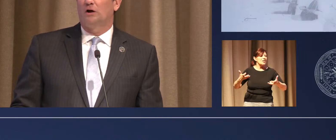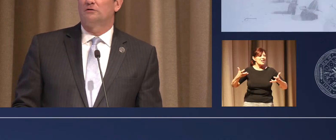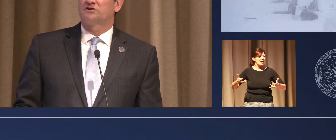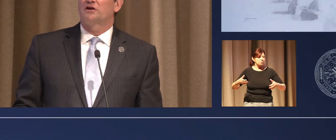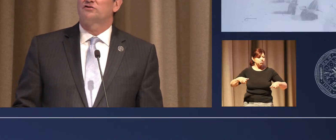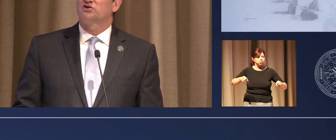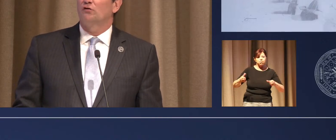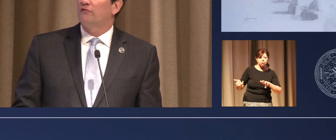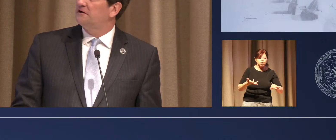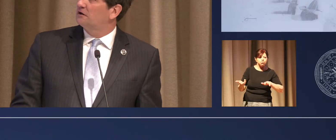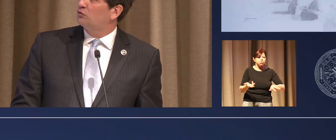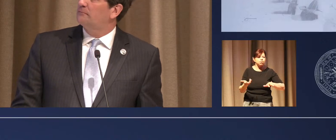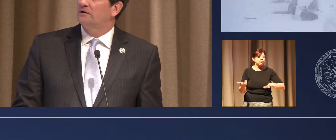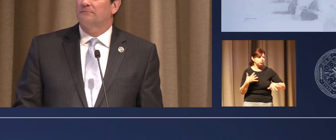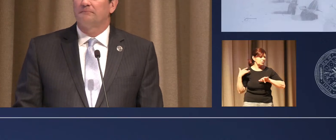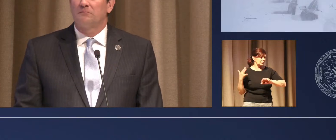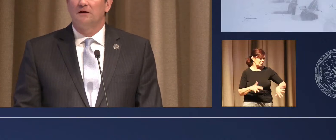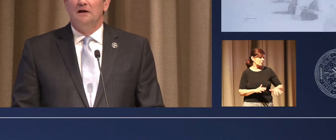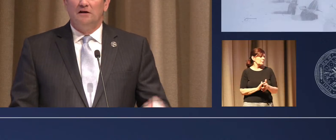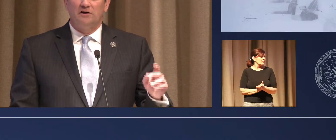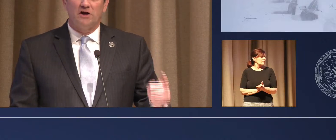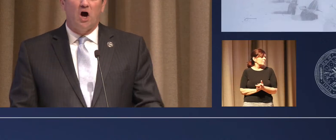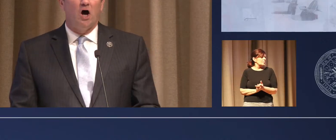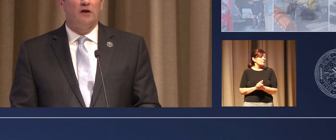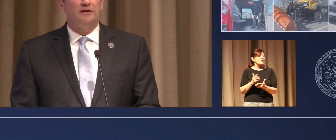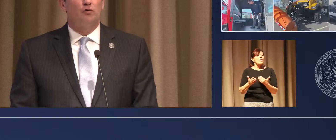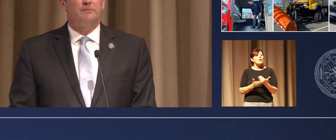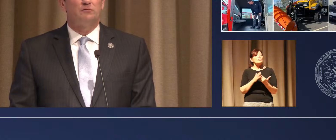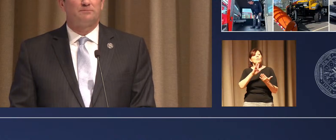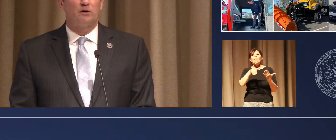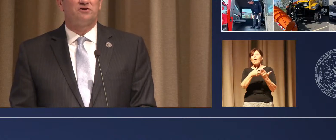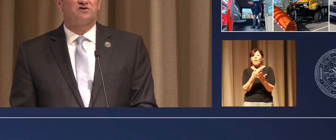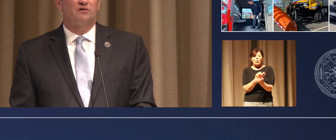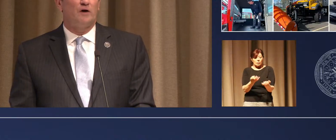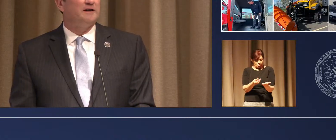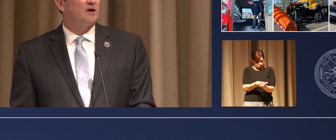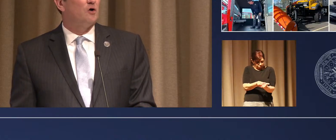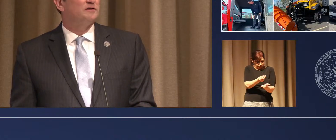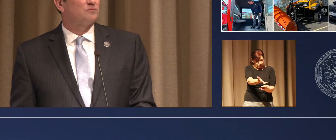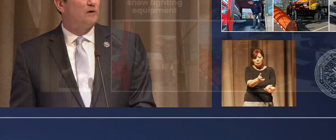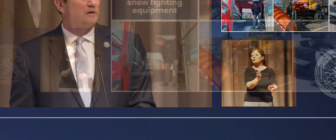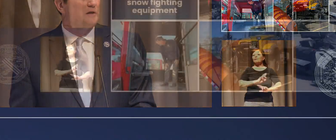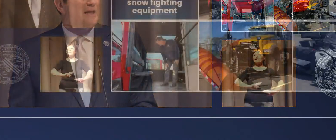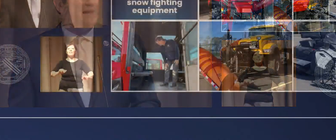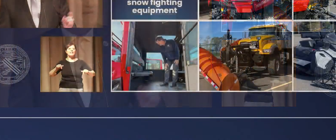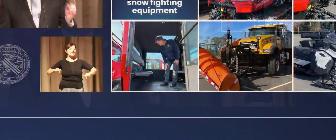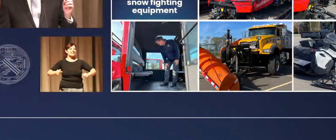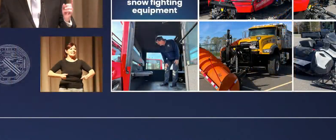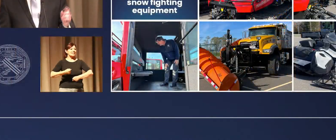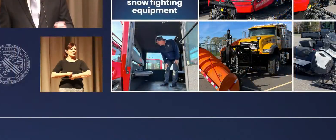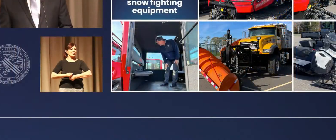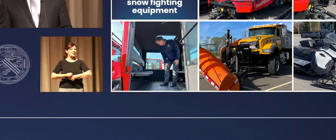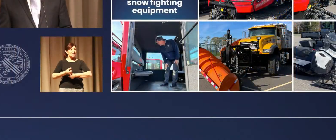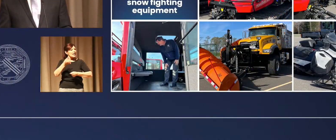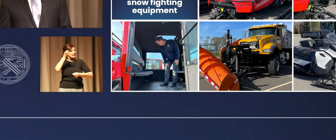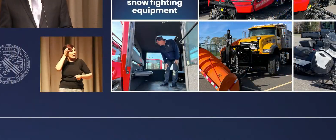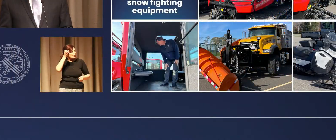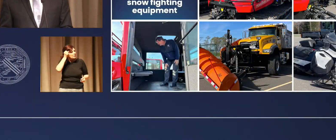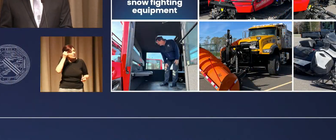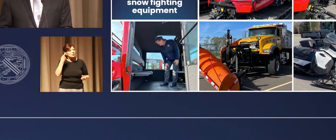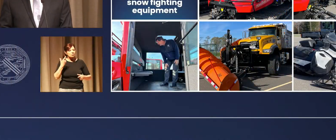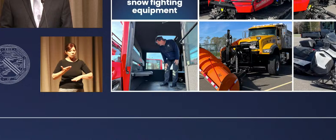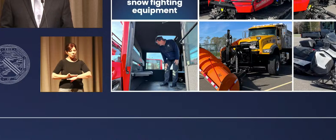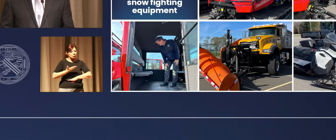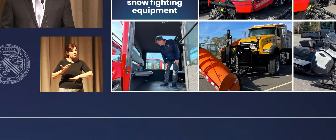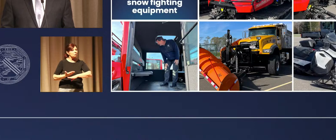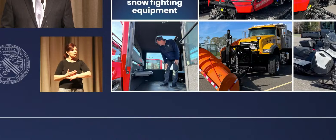road blowers, and other snow fighting equipment. Nearly all the equipment was purchased and ready to go this winter, a common sense step to enhance